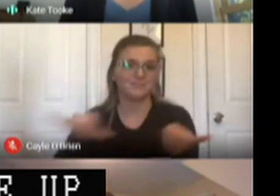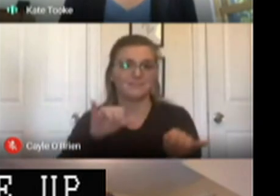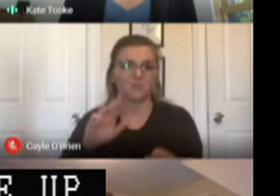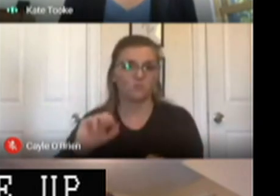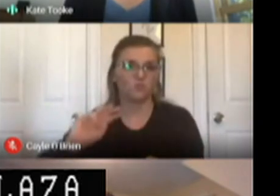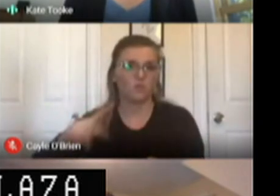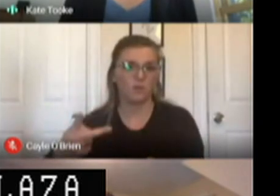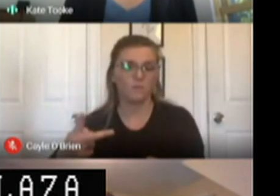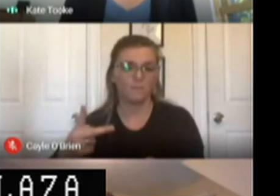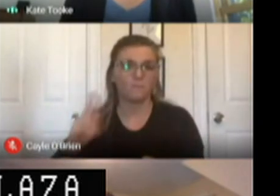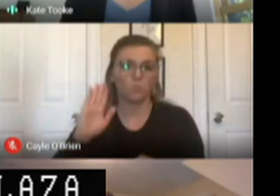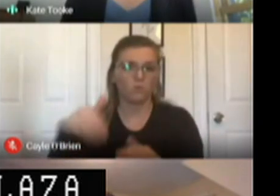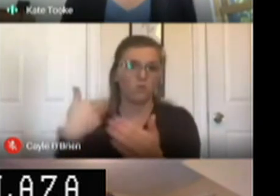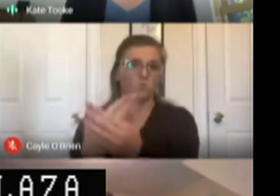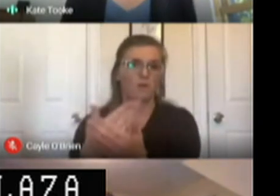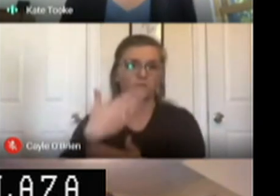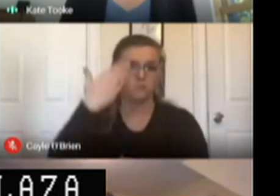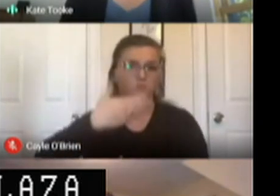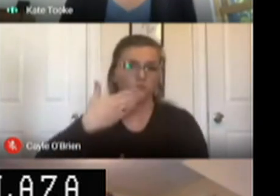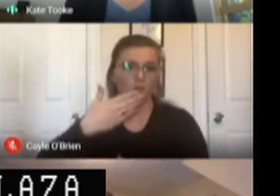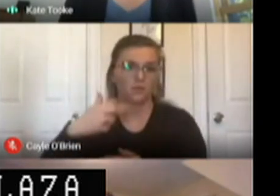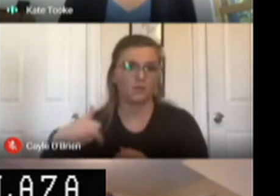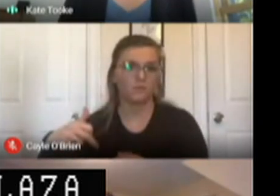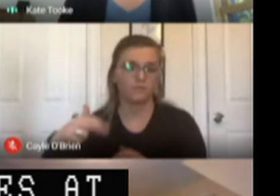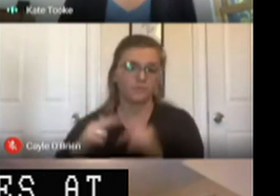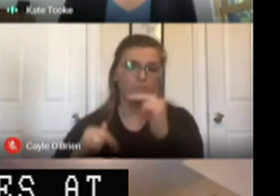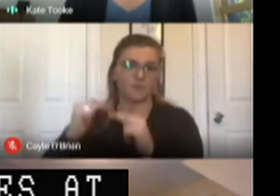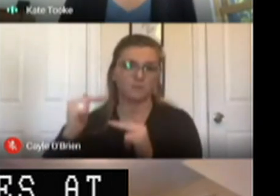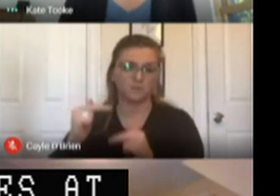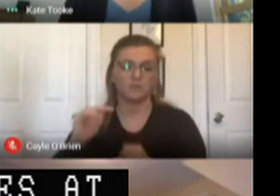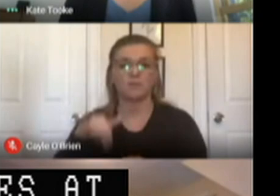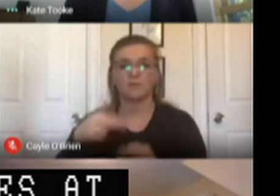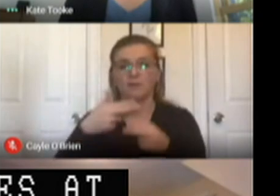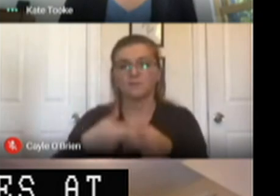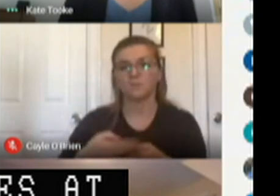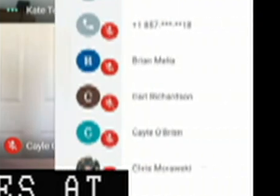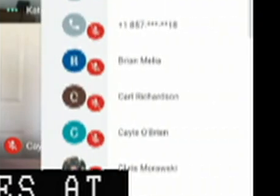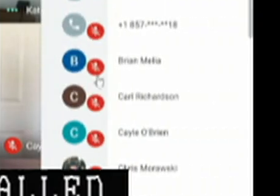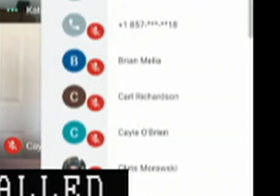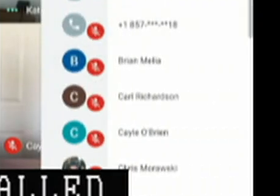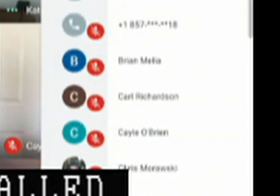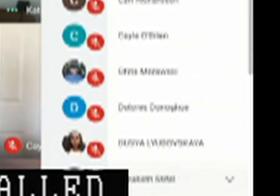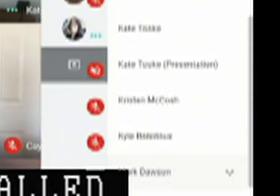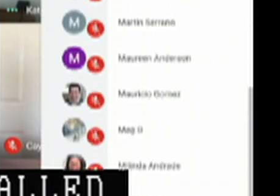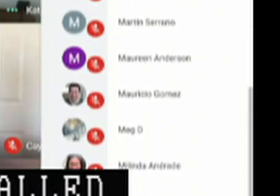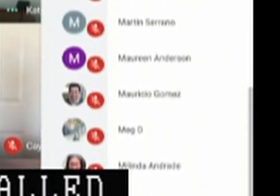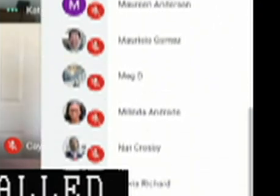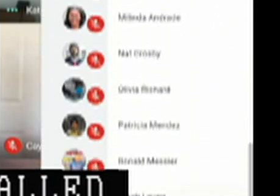everybody arrives at together on one promenade called the Hanover Promenade.